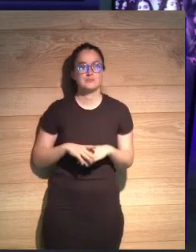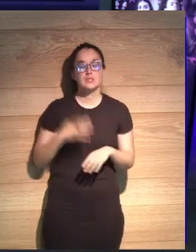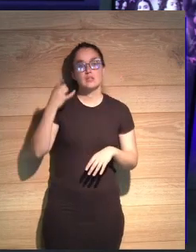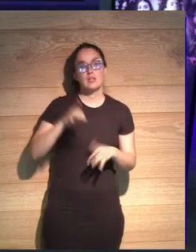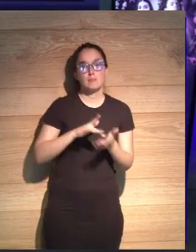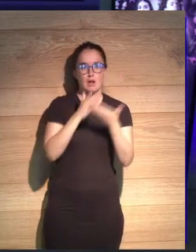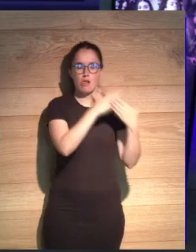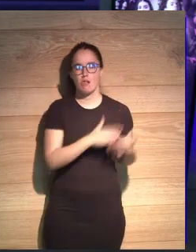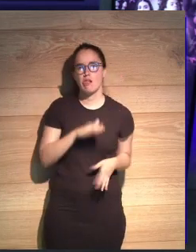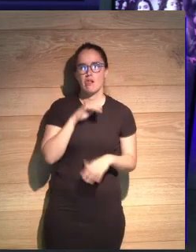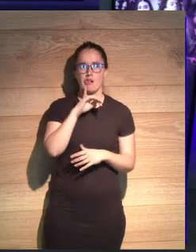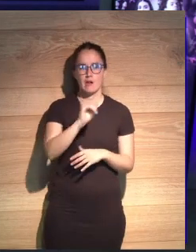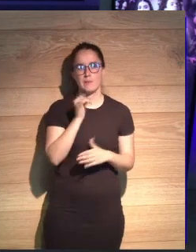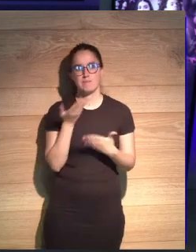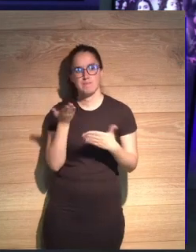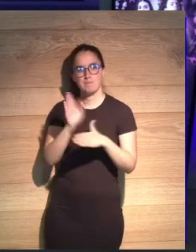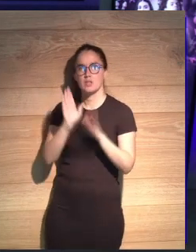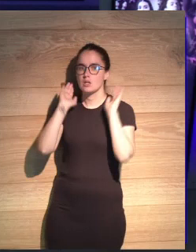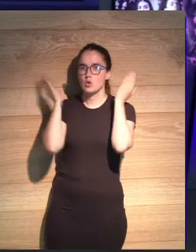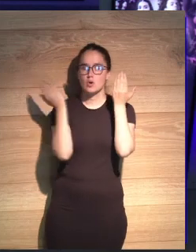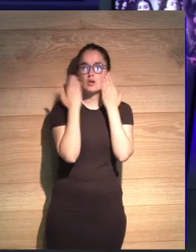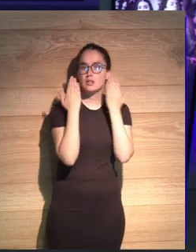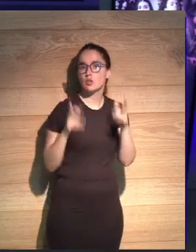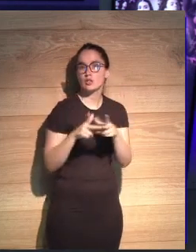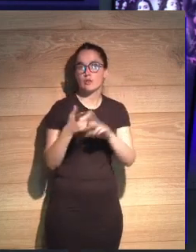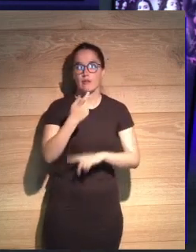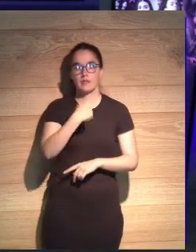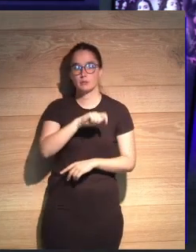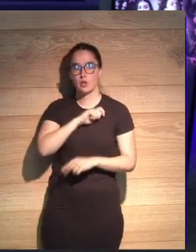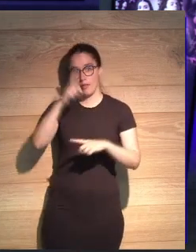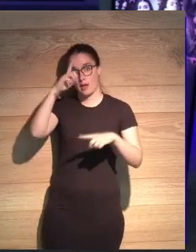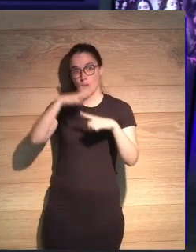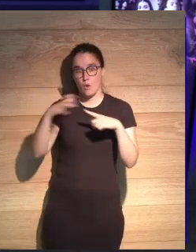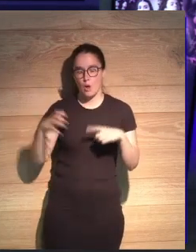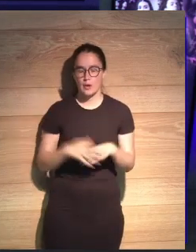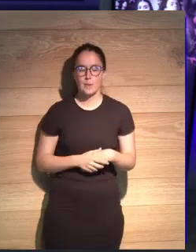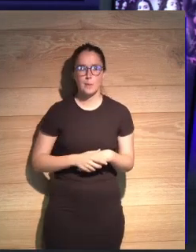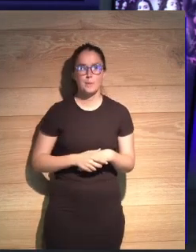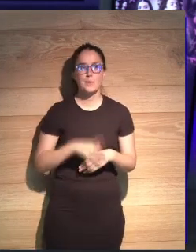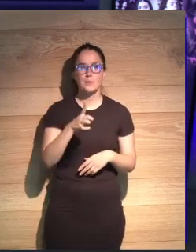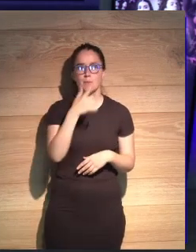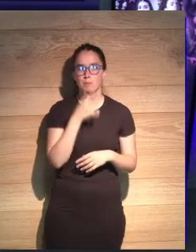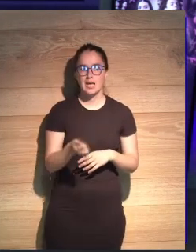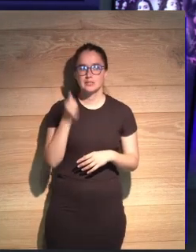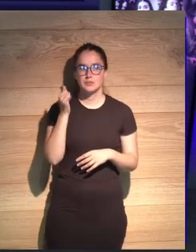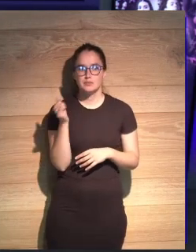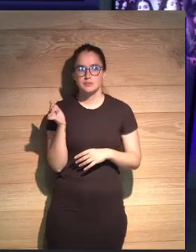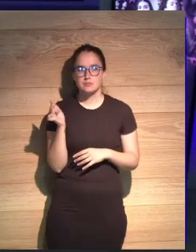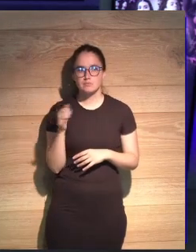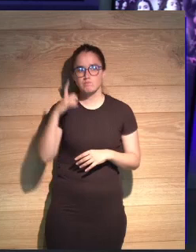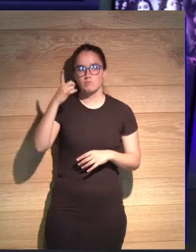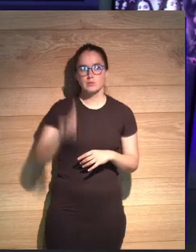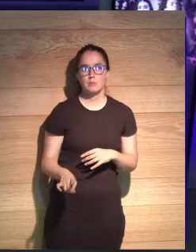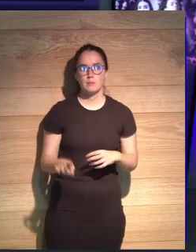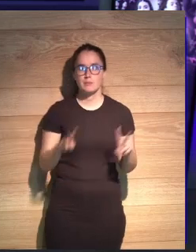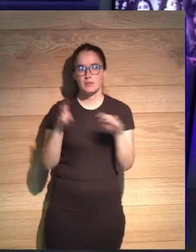the visual field of the patient this way. There's also an essay to support this tool and was presented in the conference of the Spanish